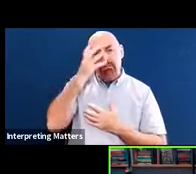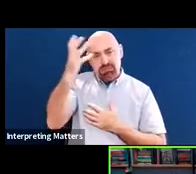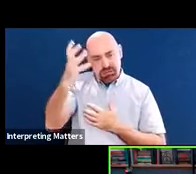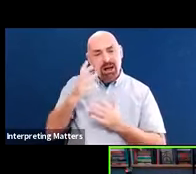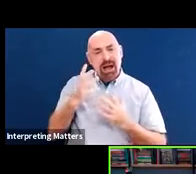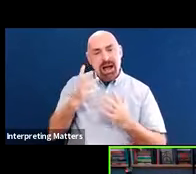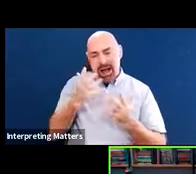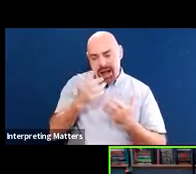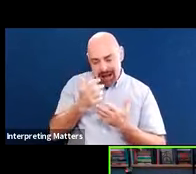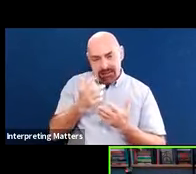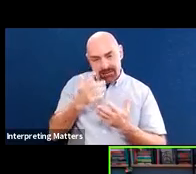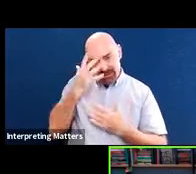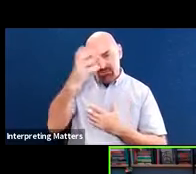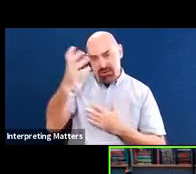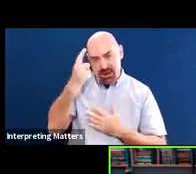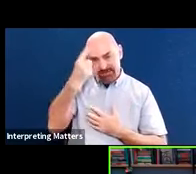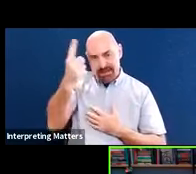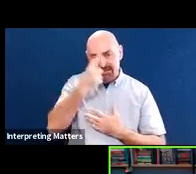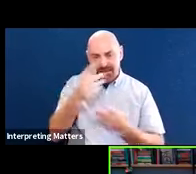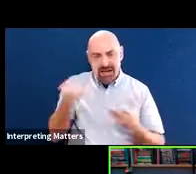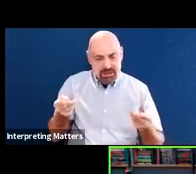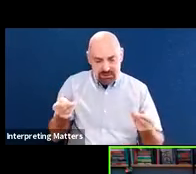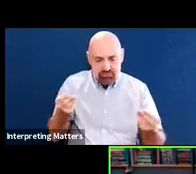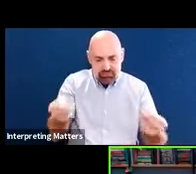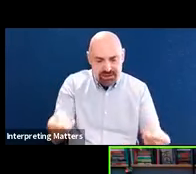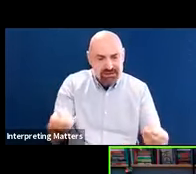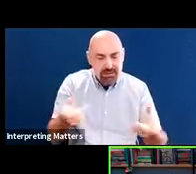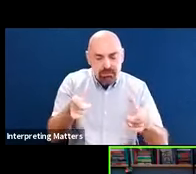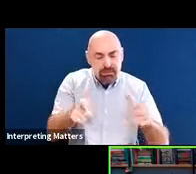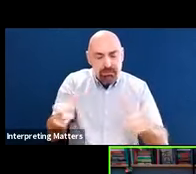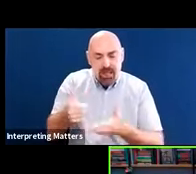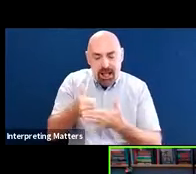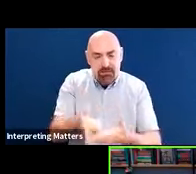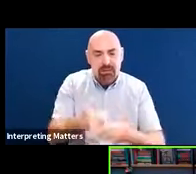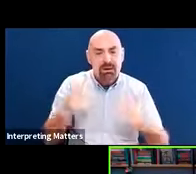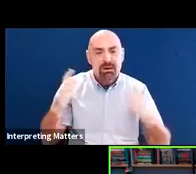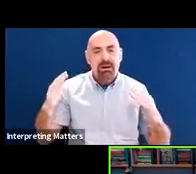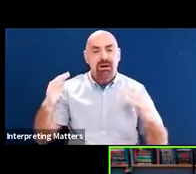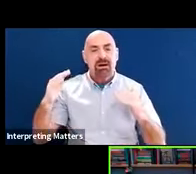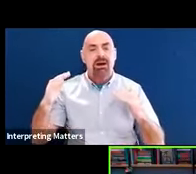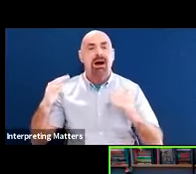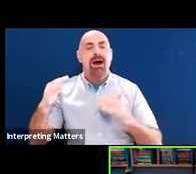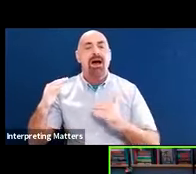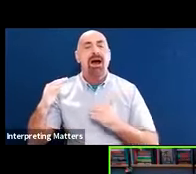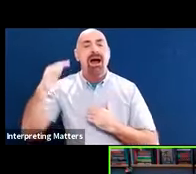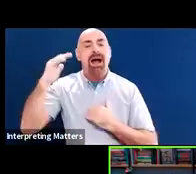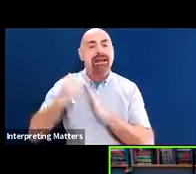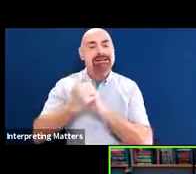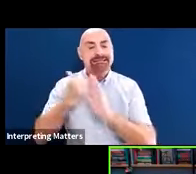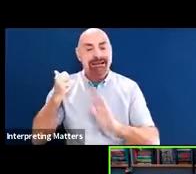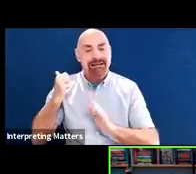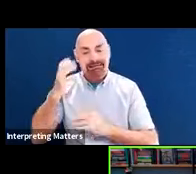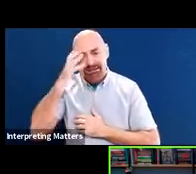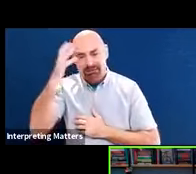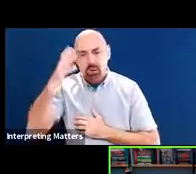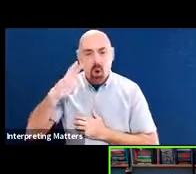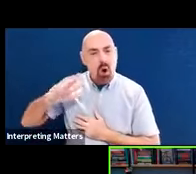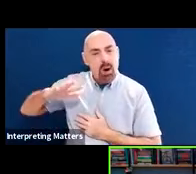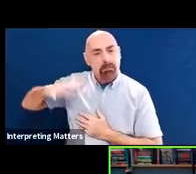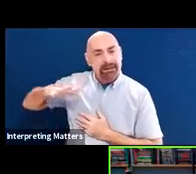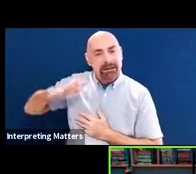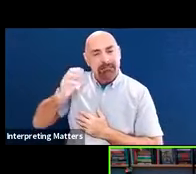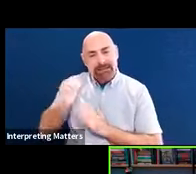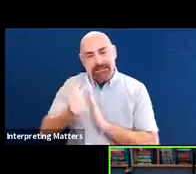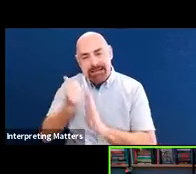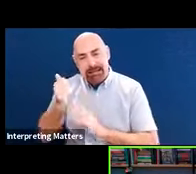people and governments. Well, specifically, at least high or medium capability governments are quite good at targeting